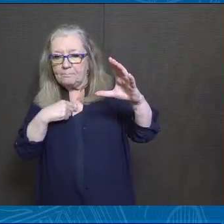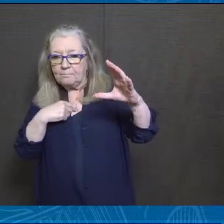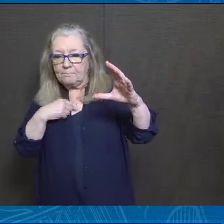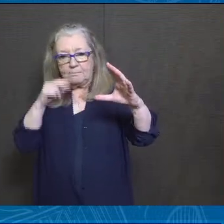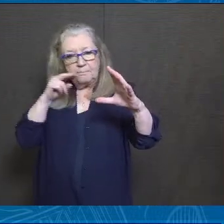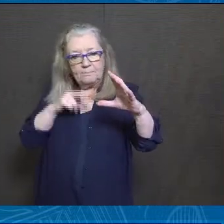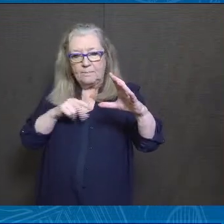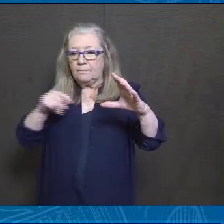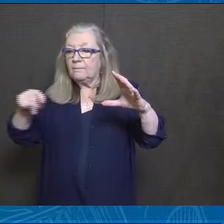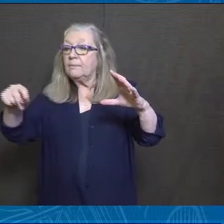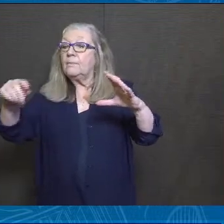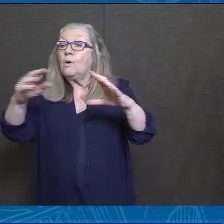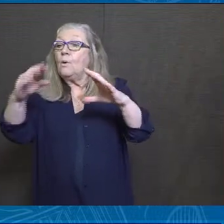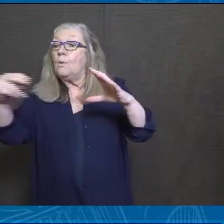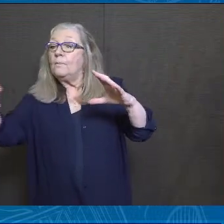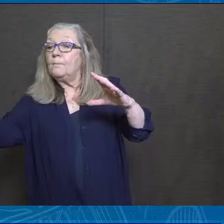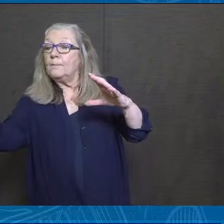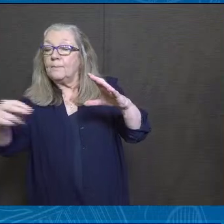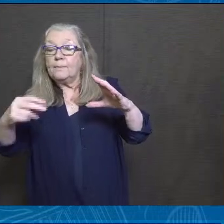their knowledge that they have,